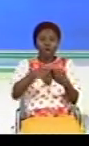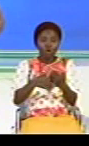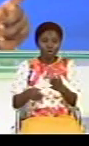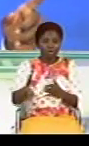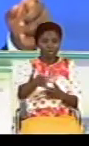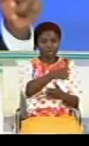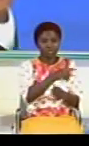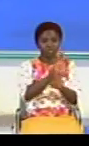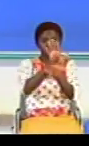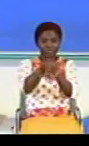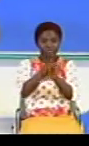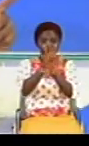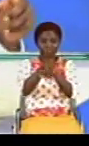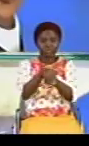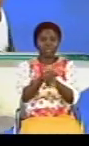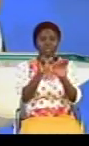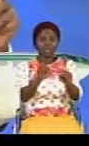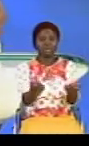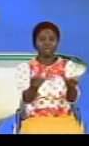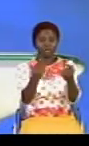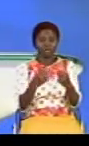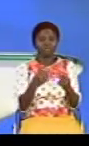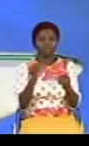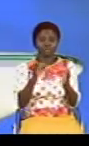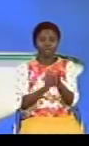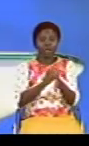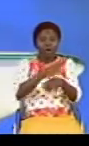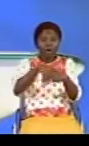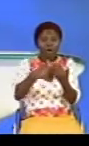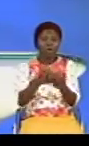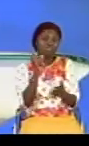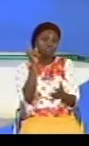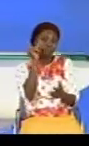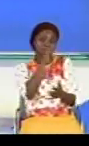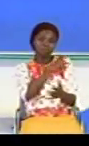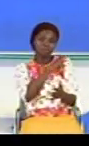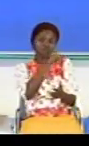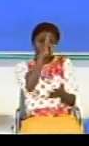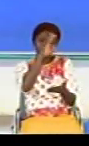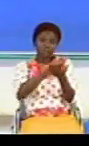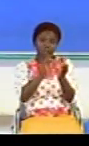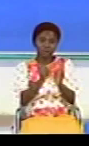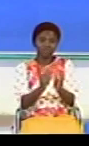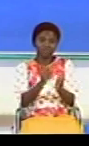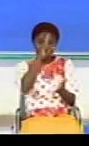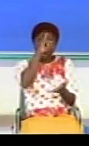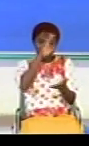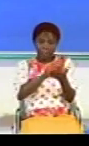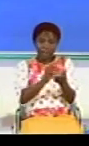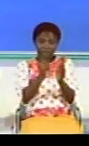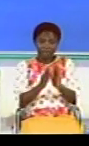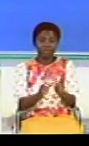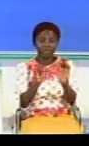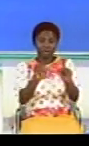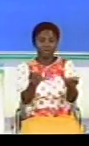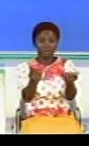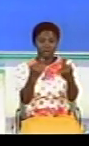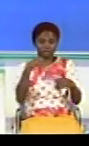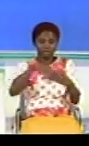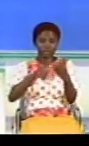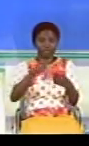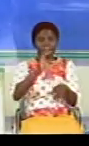these fake believers can come in? Shouldn't we change and re-examine what